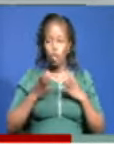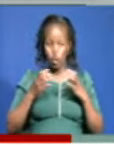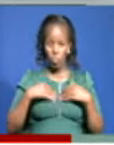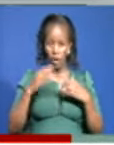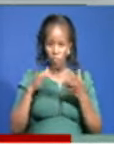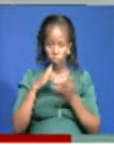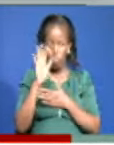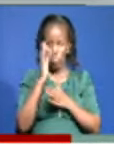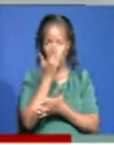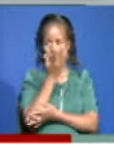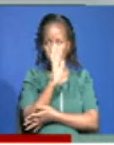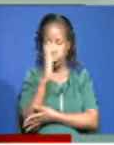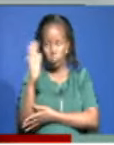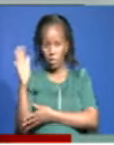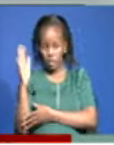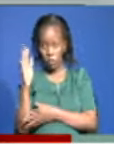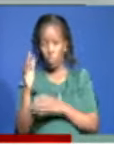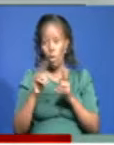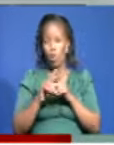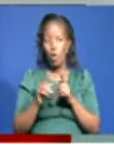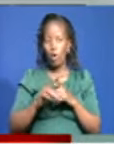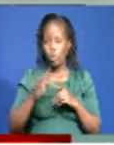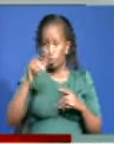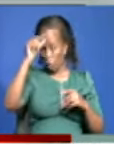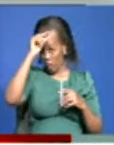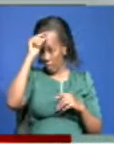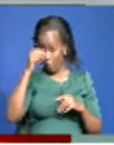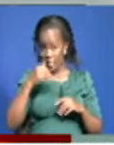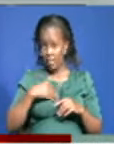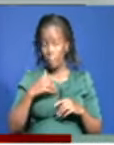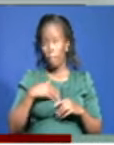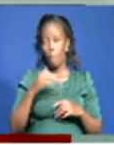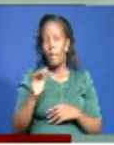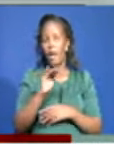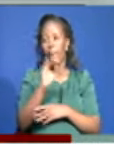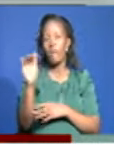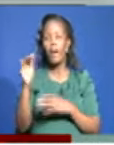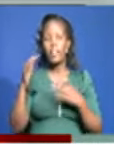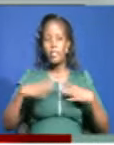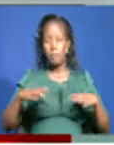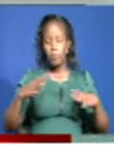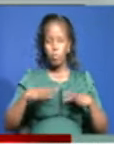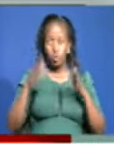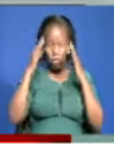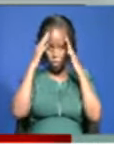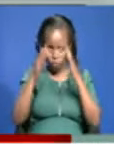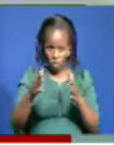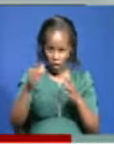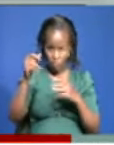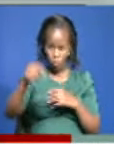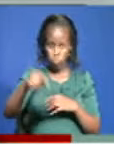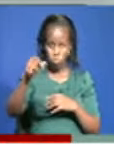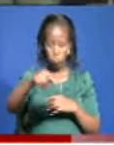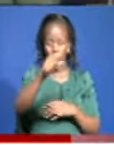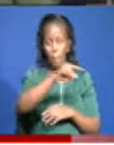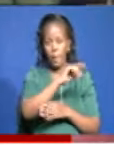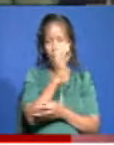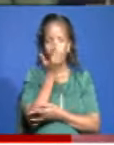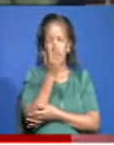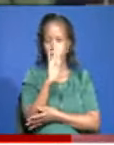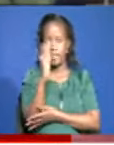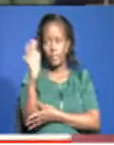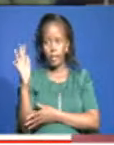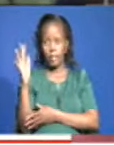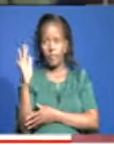efforts coming at a time that the government has called on Kenyans to embark to tree planting efforts to reverse climate change.